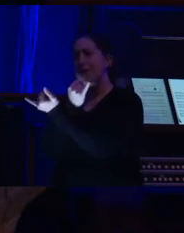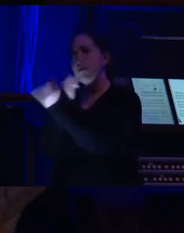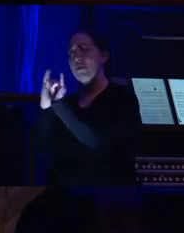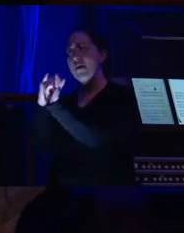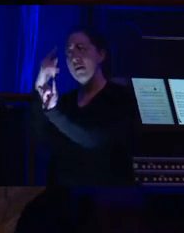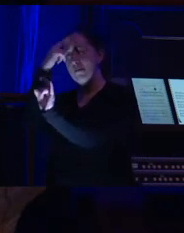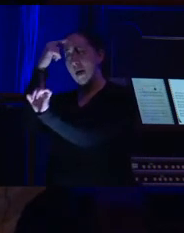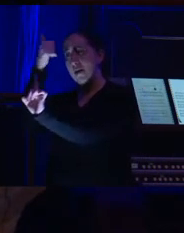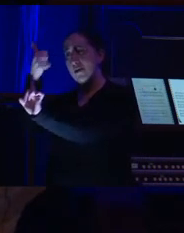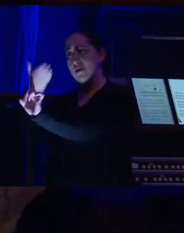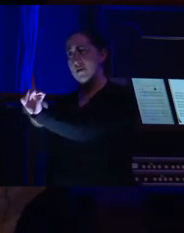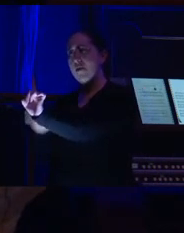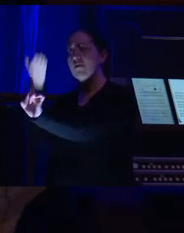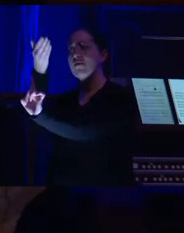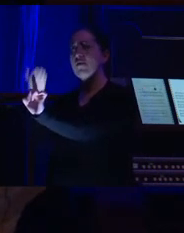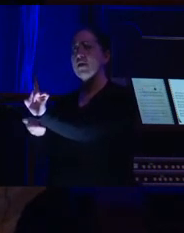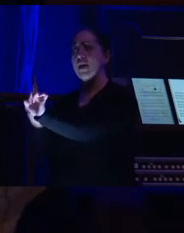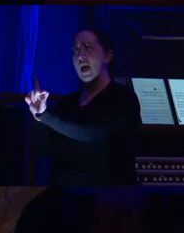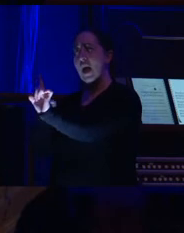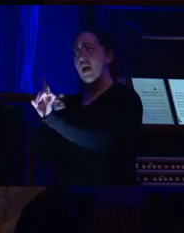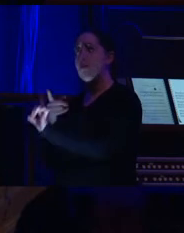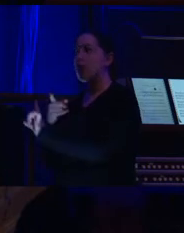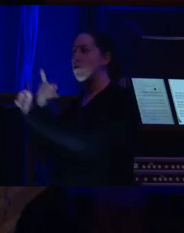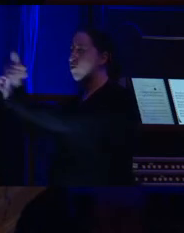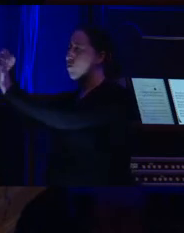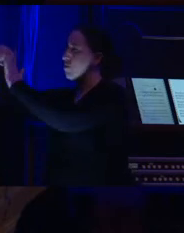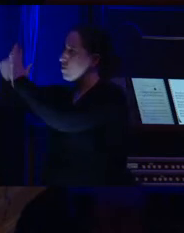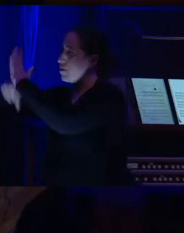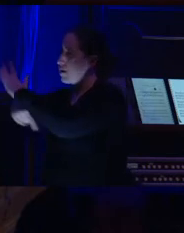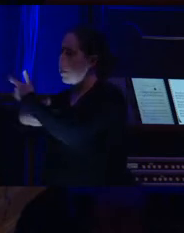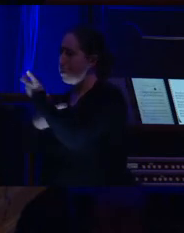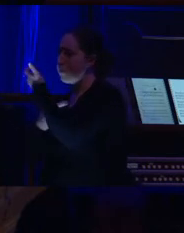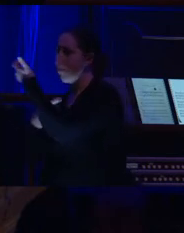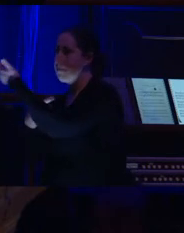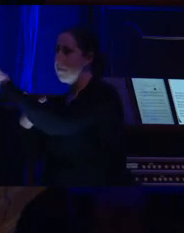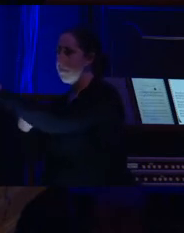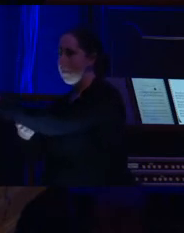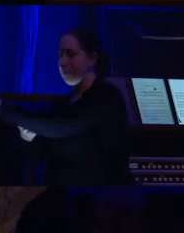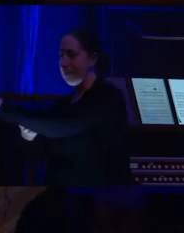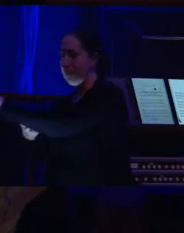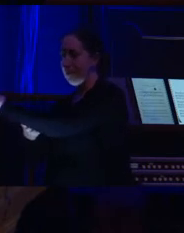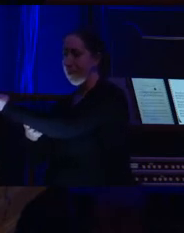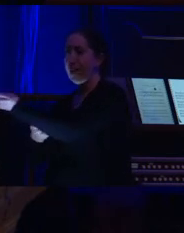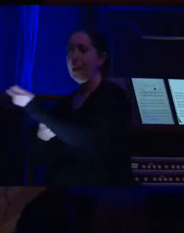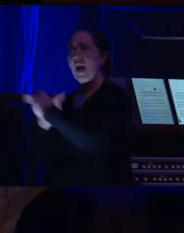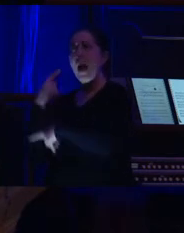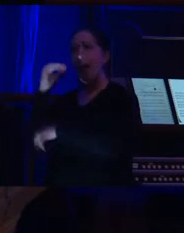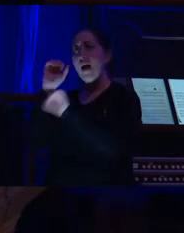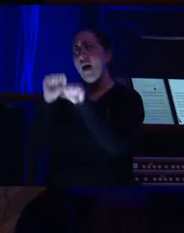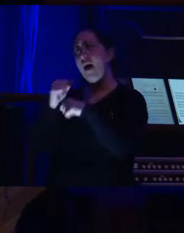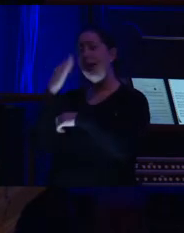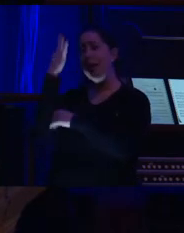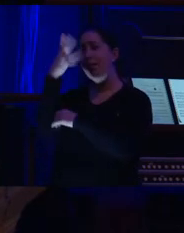selves, and to pursue their deepest interests wherever they may lead. I can think of no